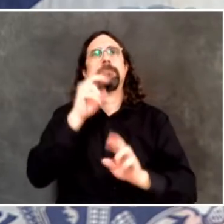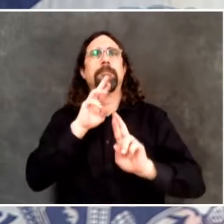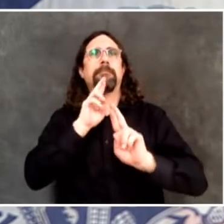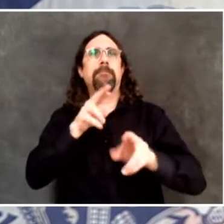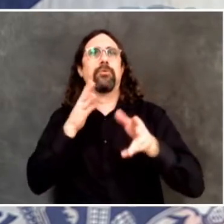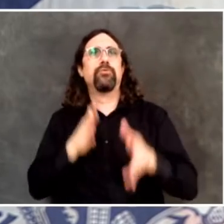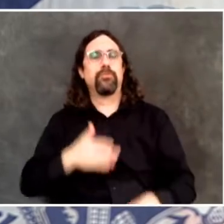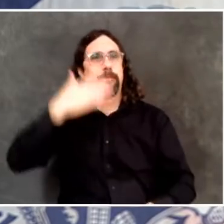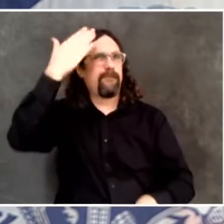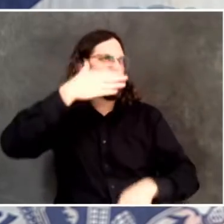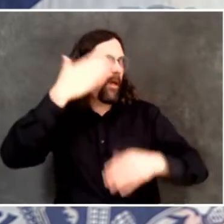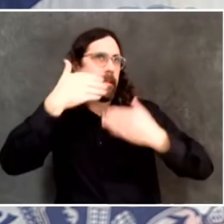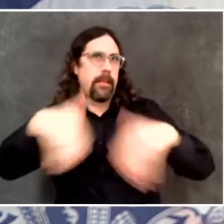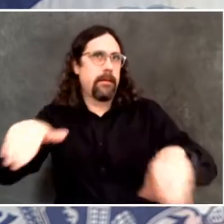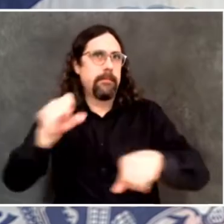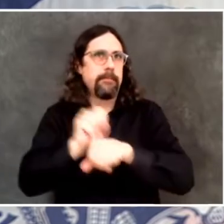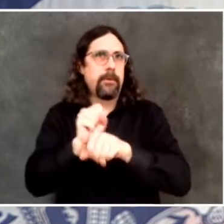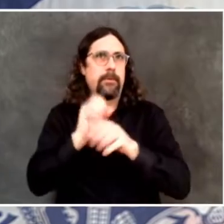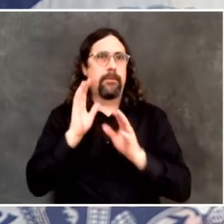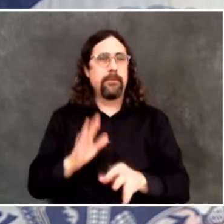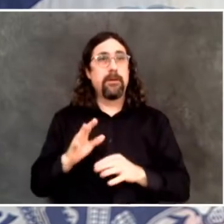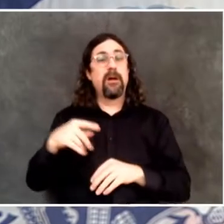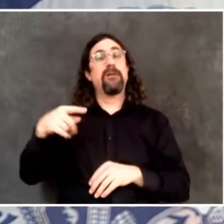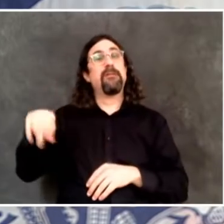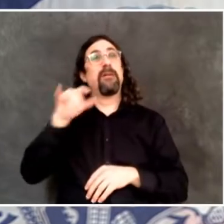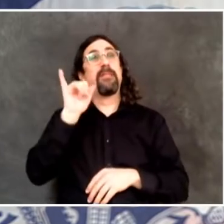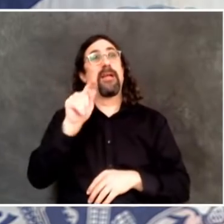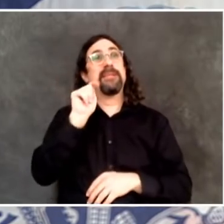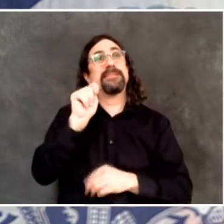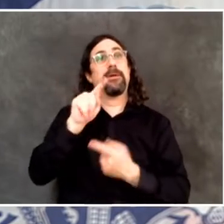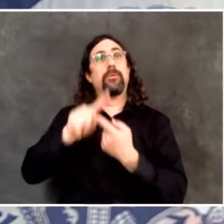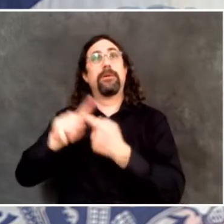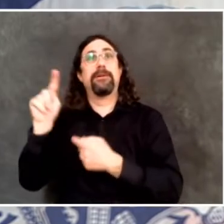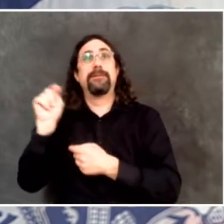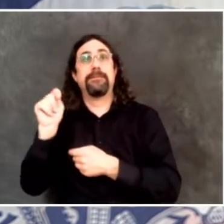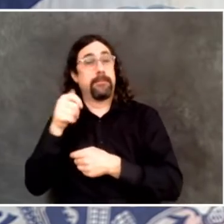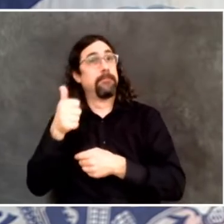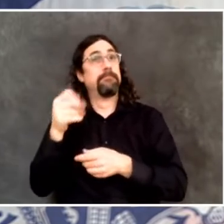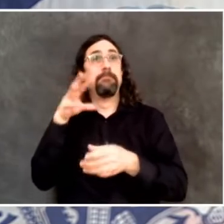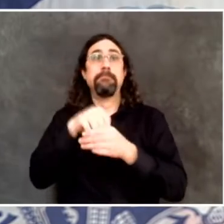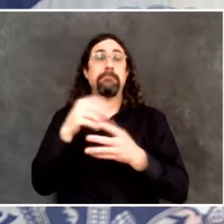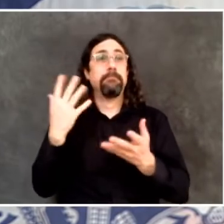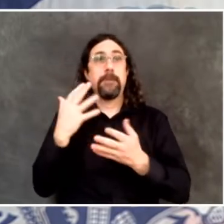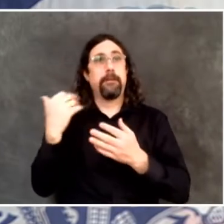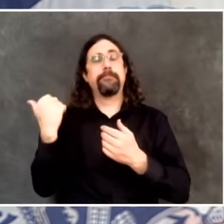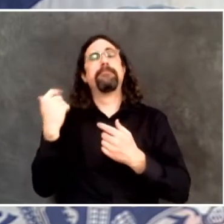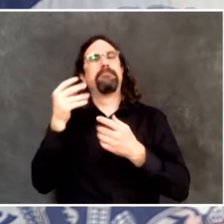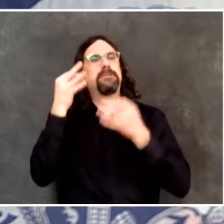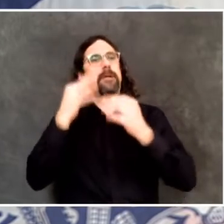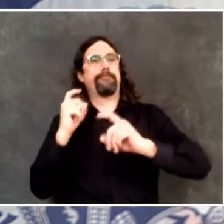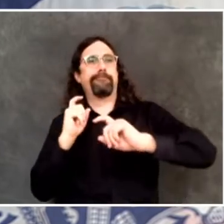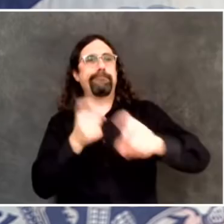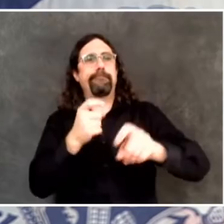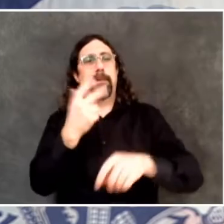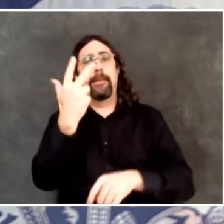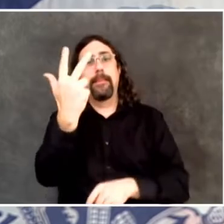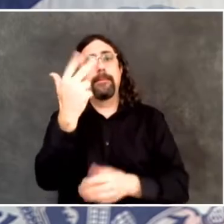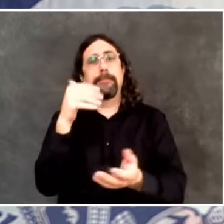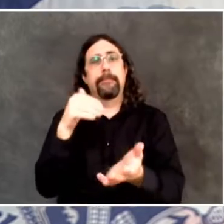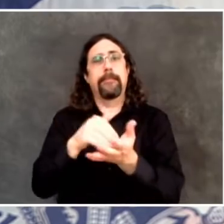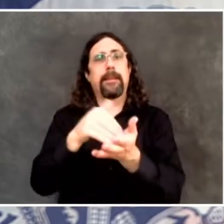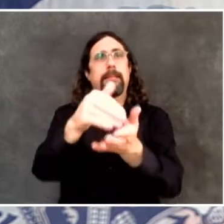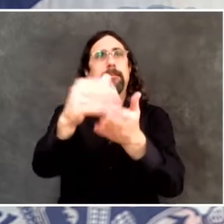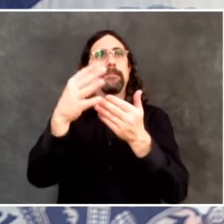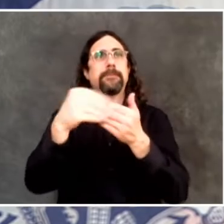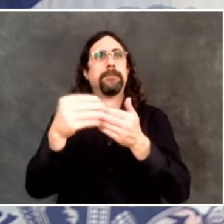$3 million pledge by Tunnel to Towers to help our healthcare workers. I'm so appreciative.